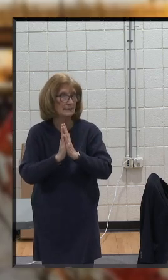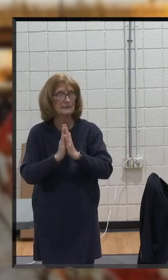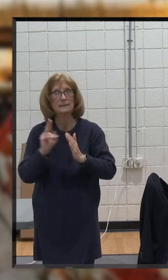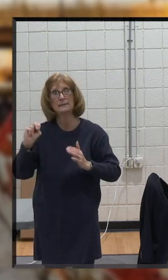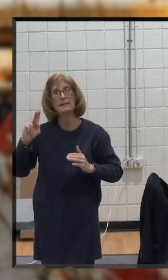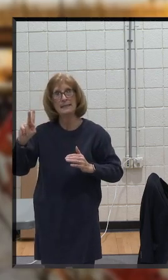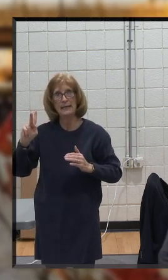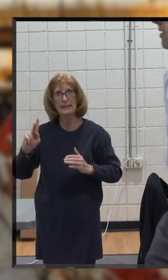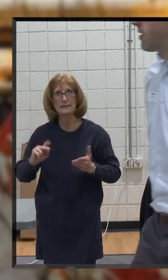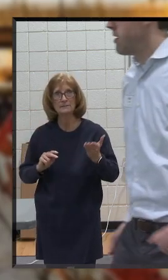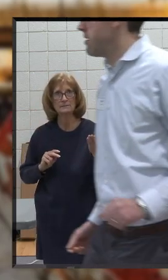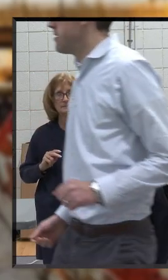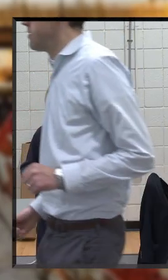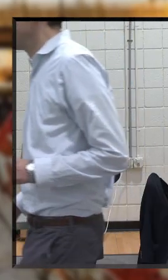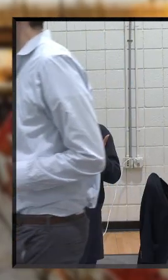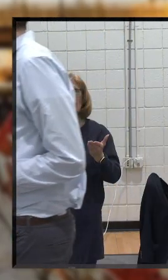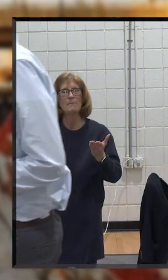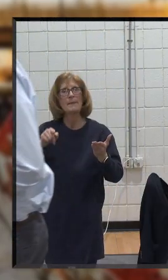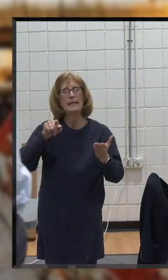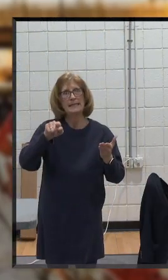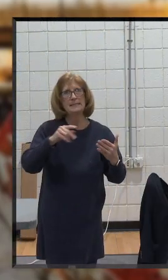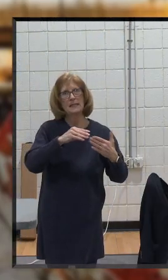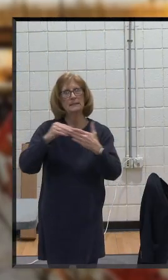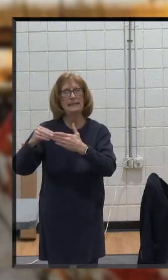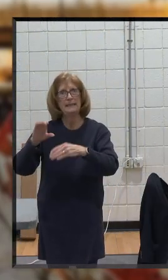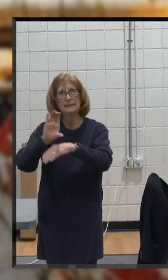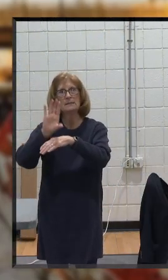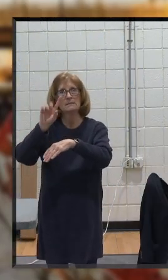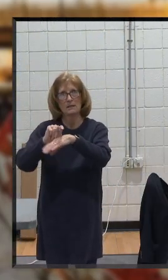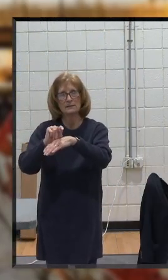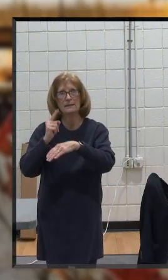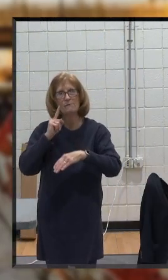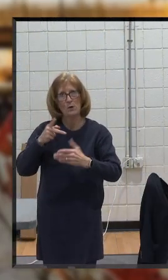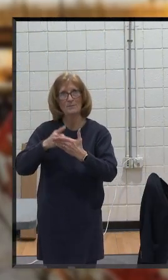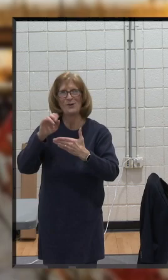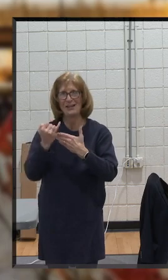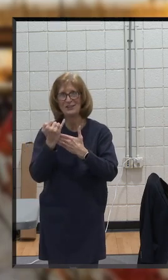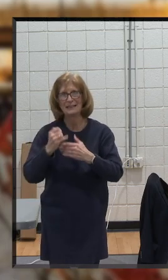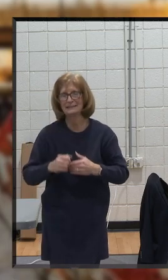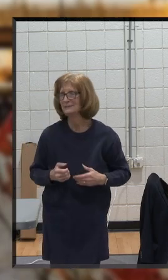from HDR. They're the lead consultant for the project.